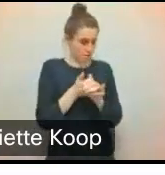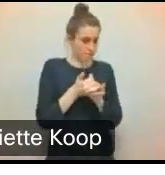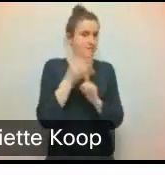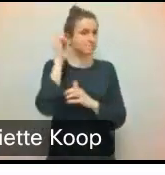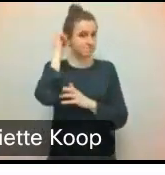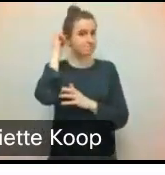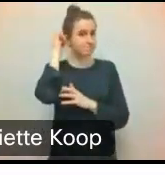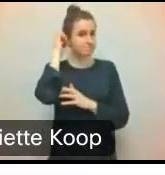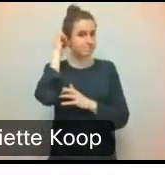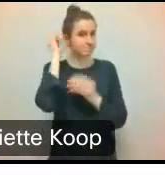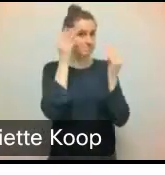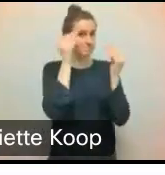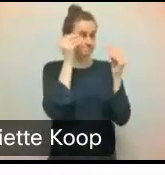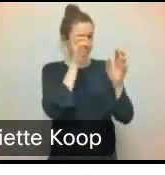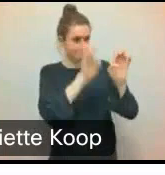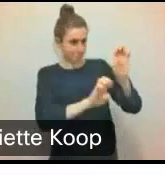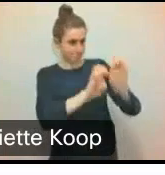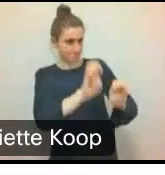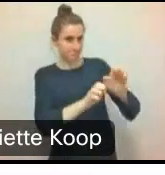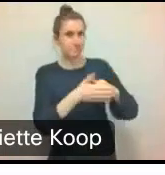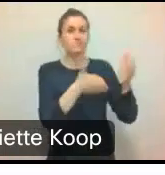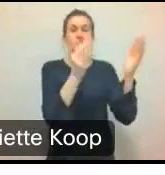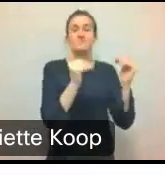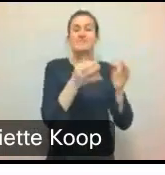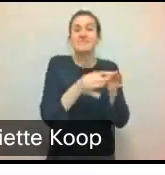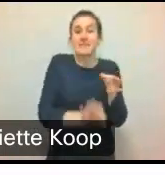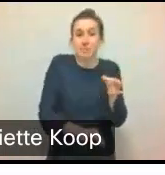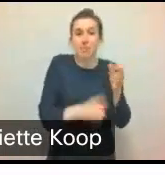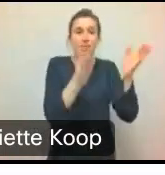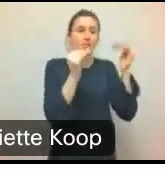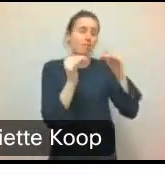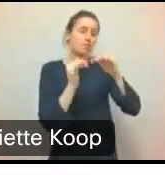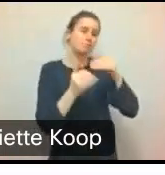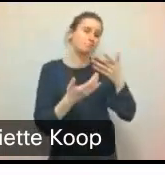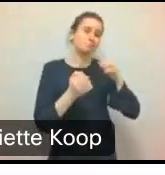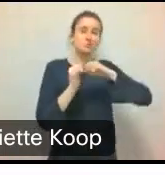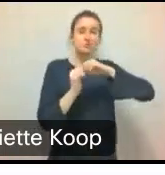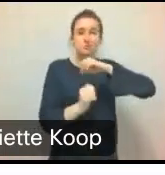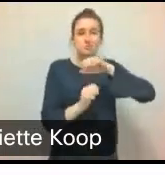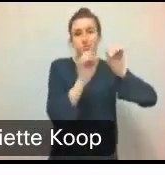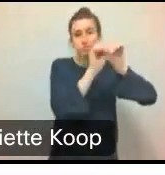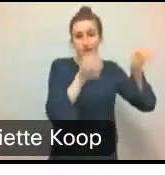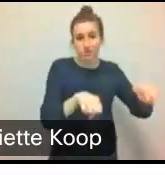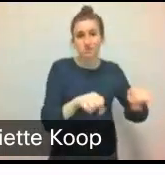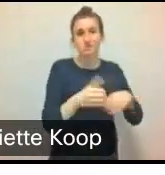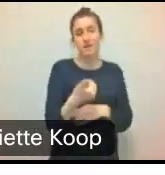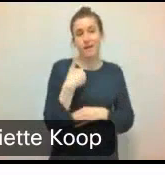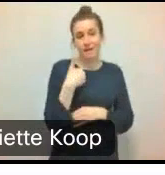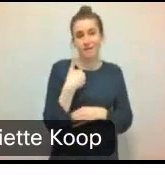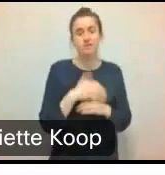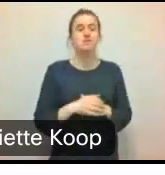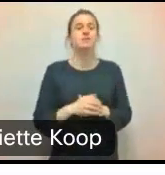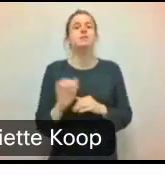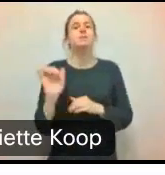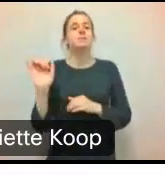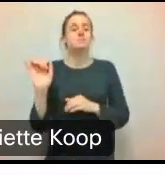hygiene. It's simple. It's structured, of course, but people also talk about it like it's